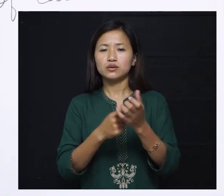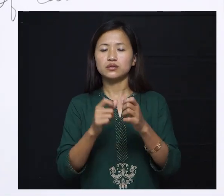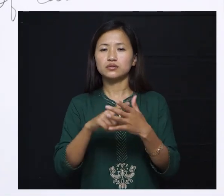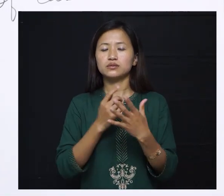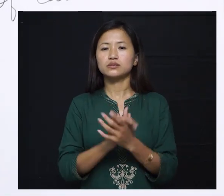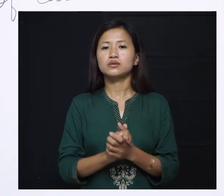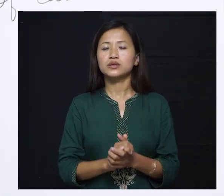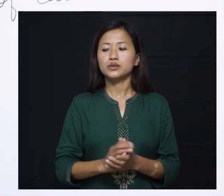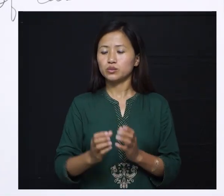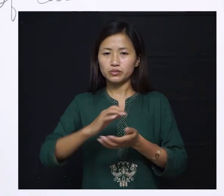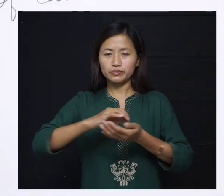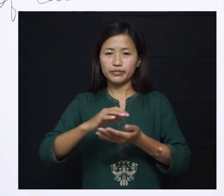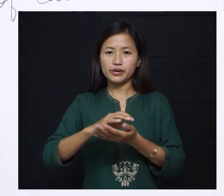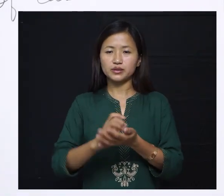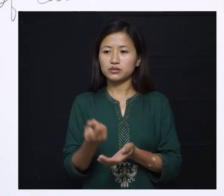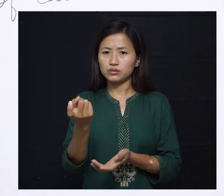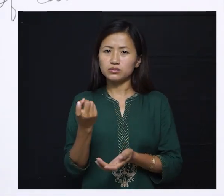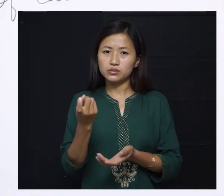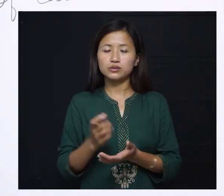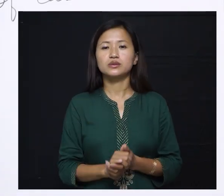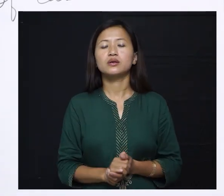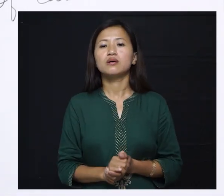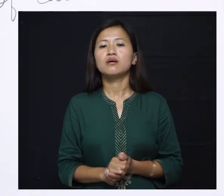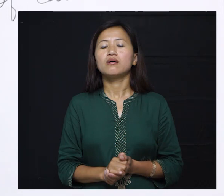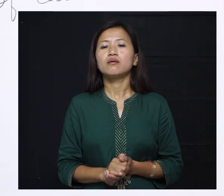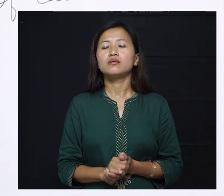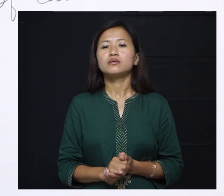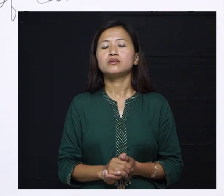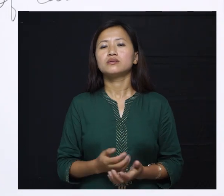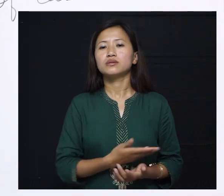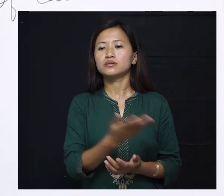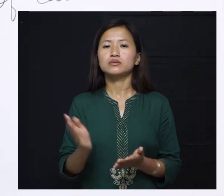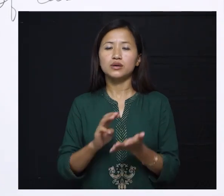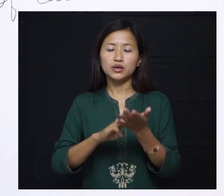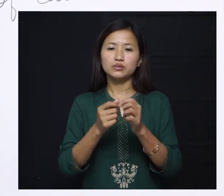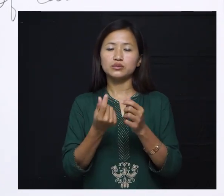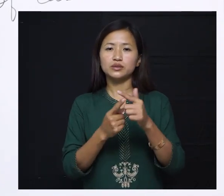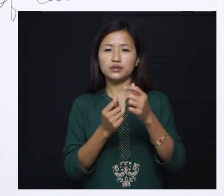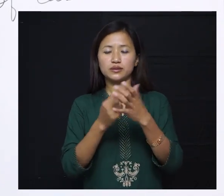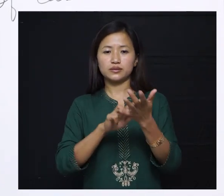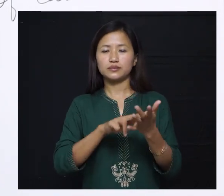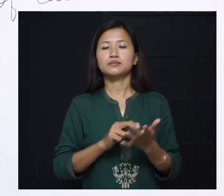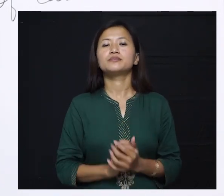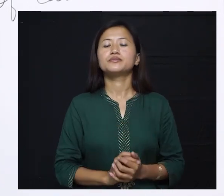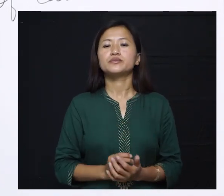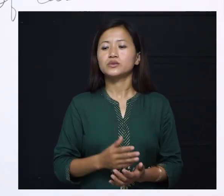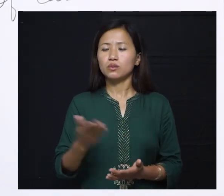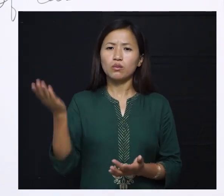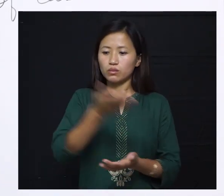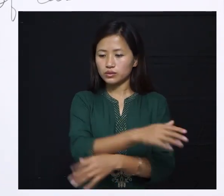in Gujarat. So there was Kashmiris, and there were some Multans, okay? So they were all